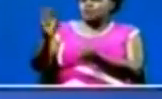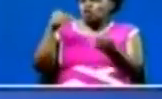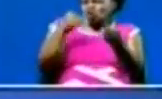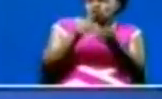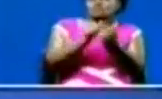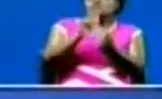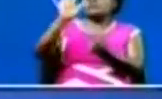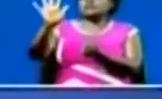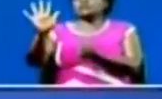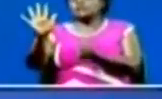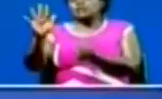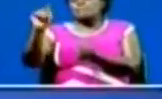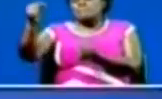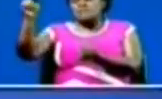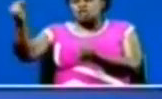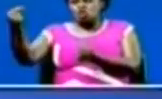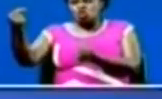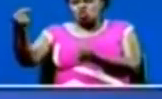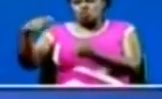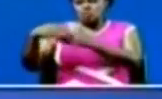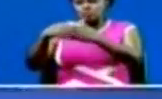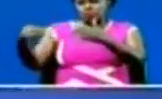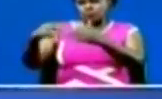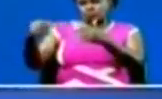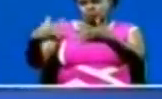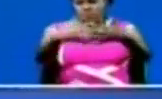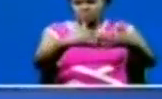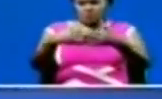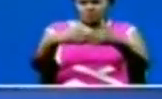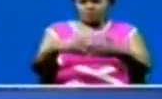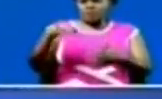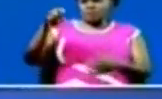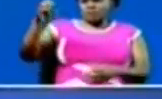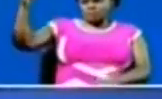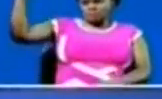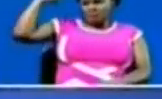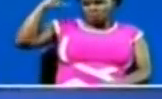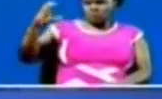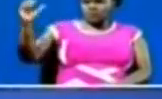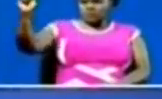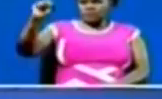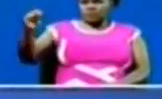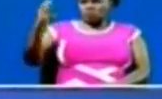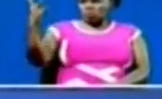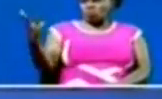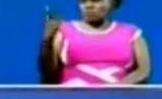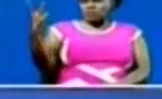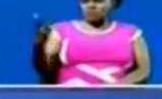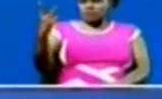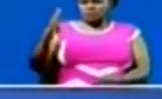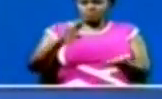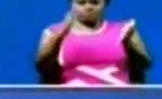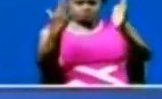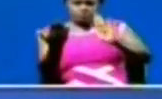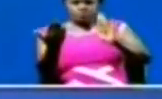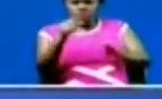close to 15 million US dollars. Energy Cabinet Secretary Charles Keter is on Wednesday scheduled to